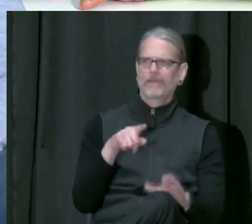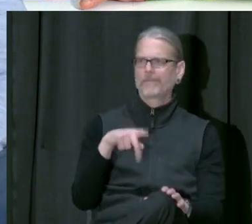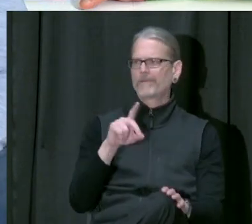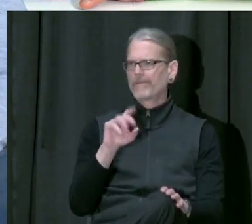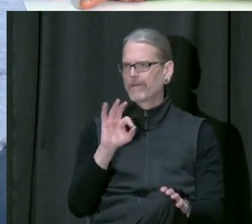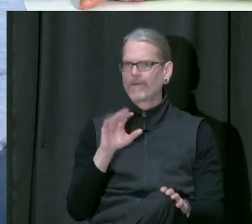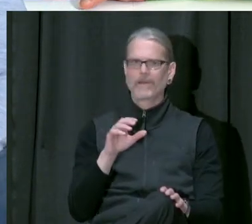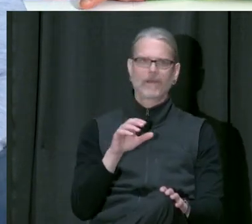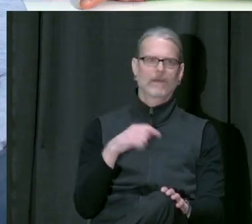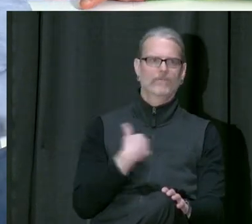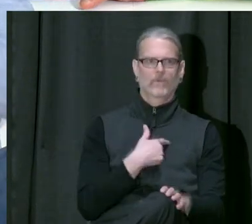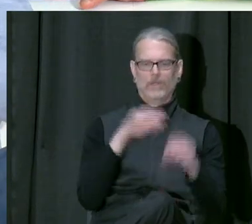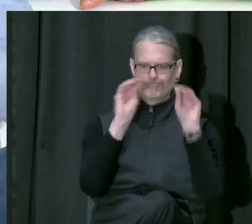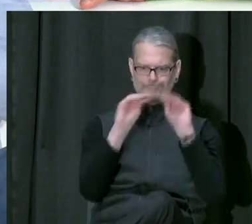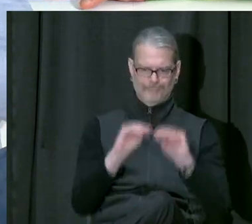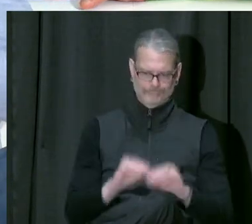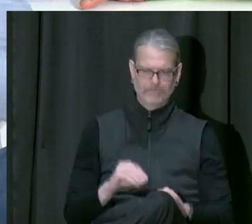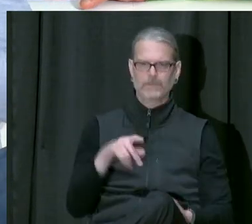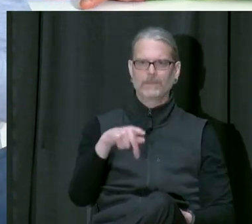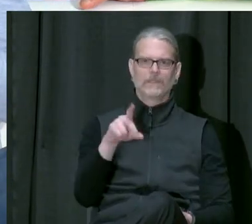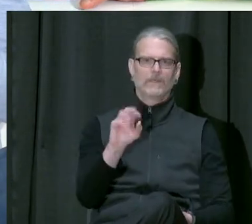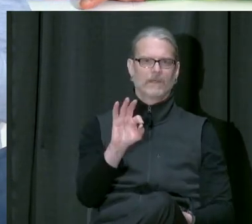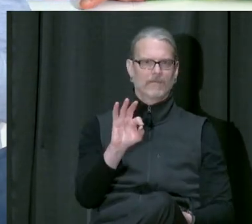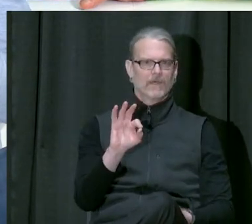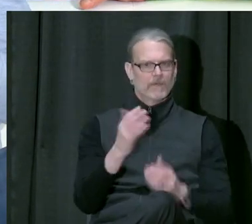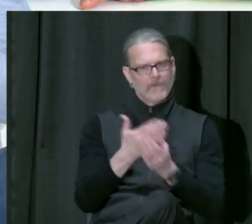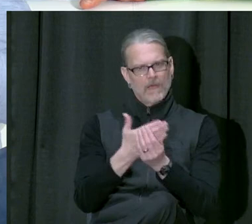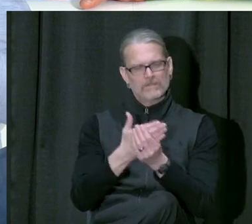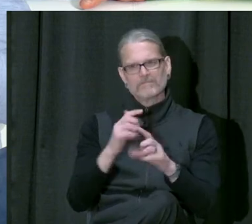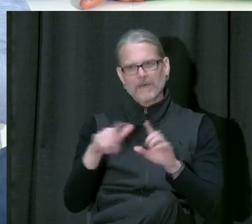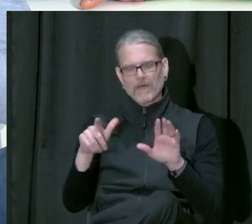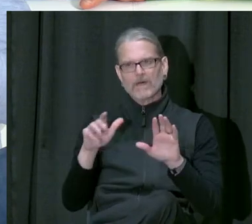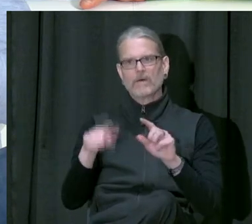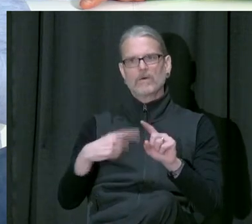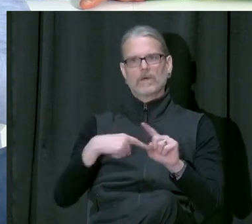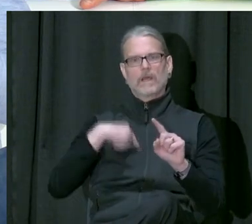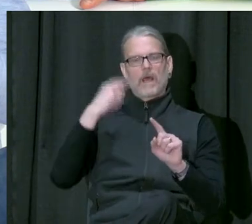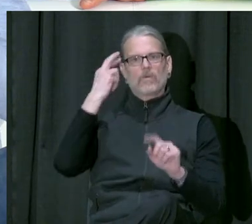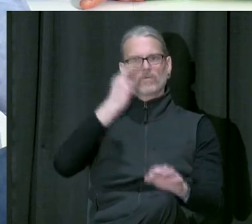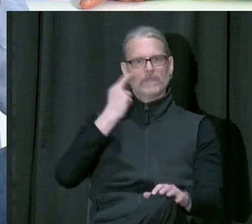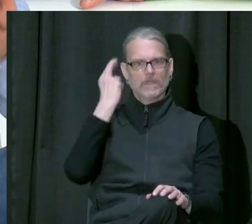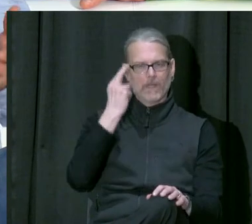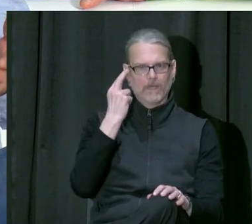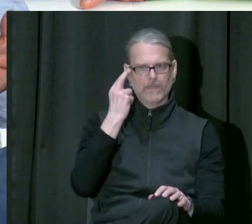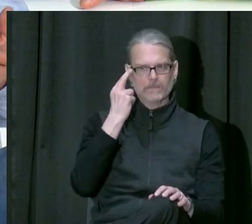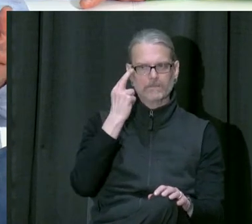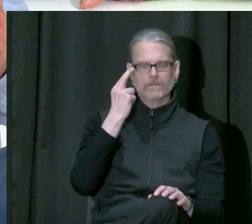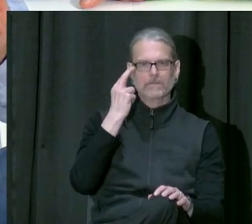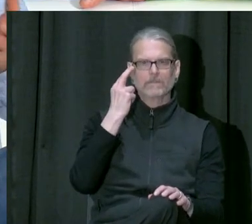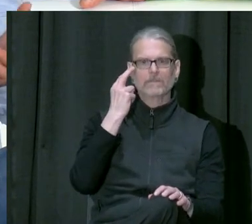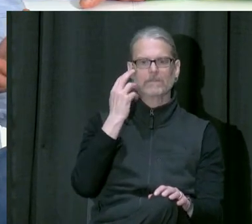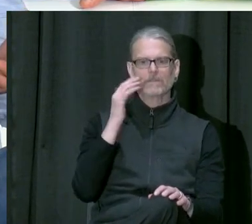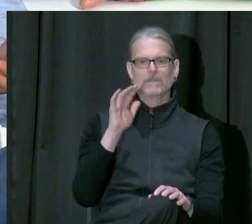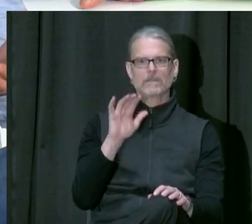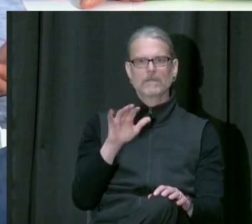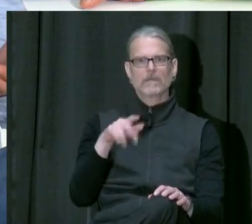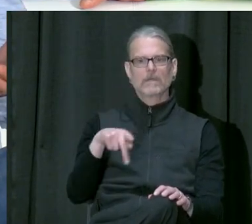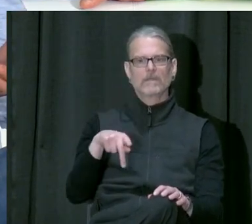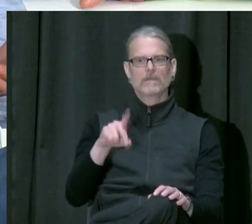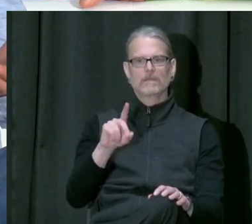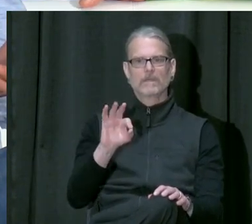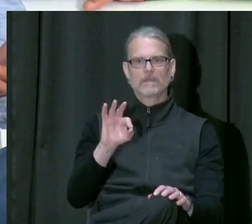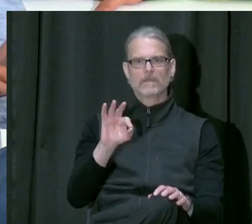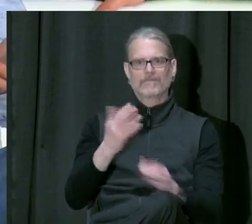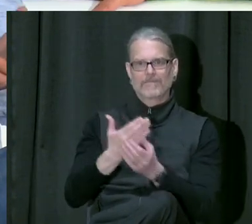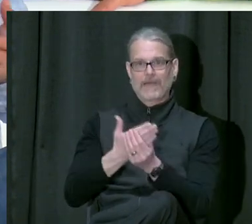But you know, when I realized that the PDF files that most of us